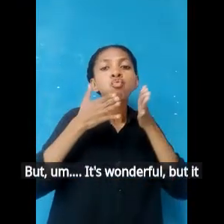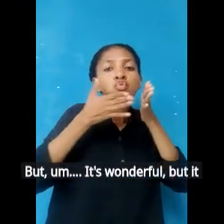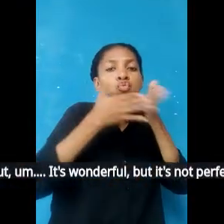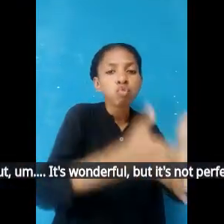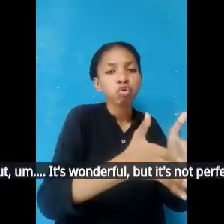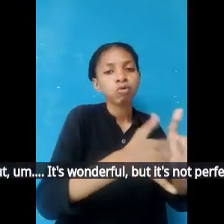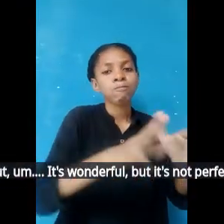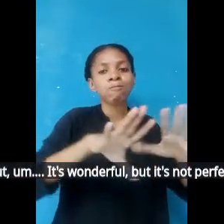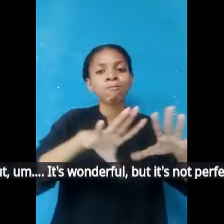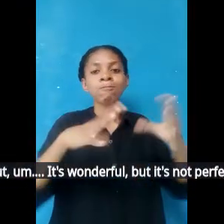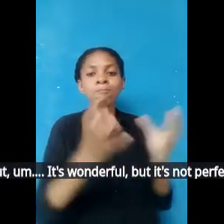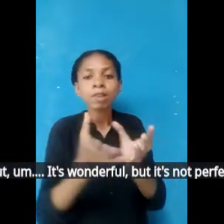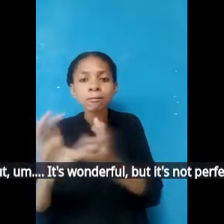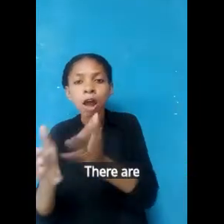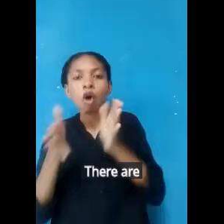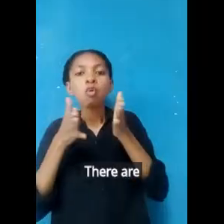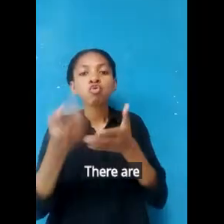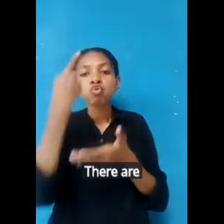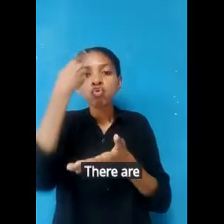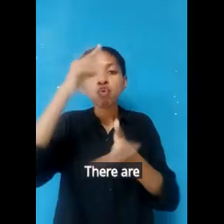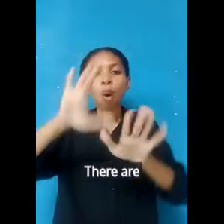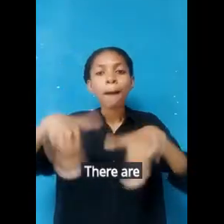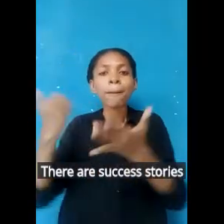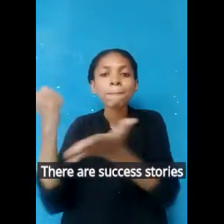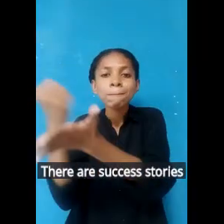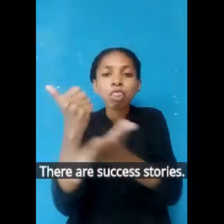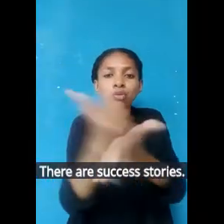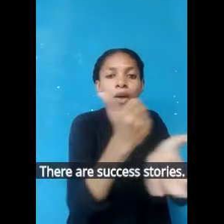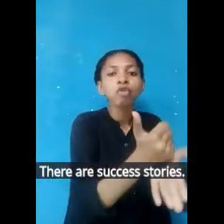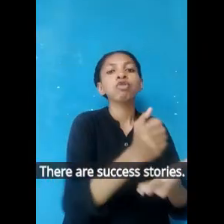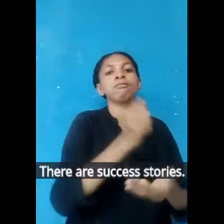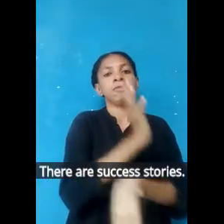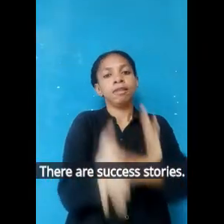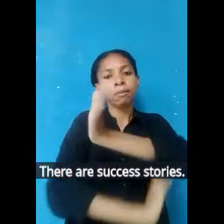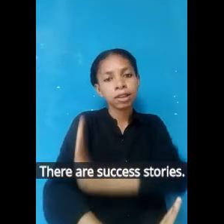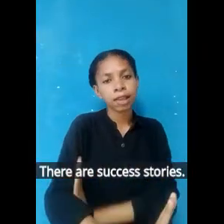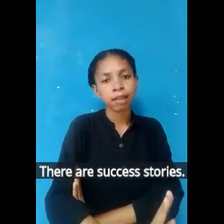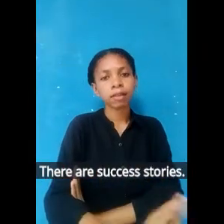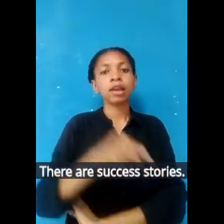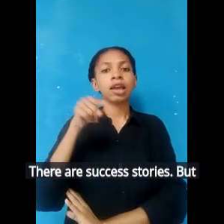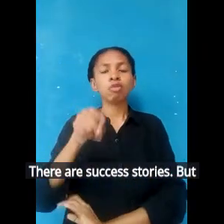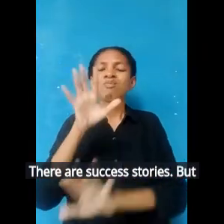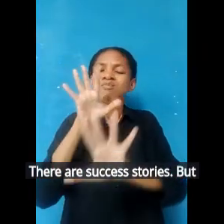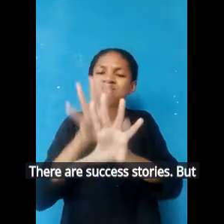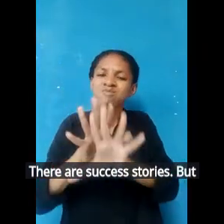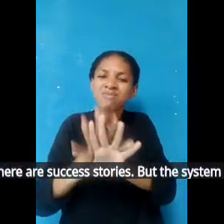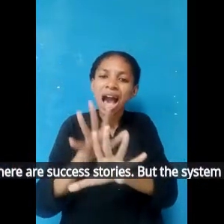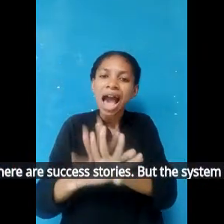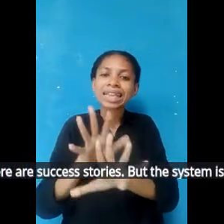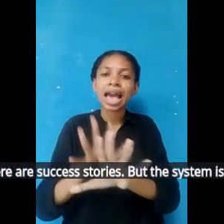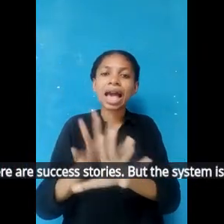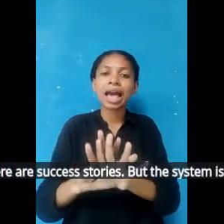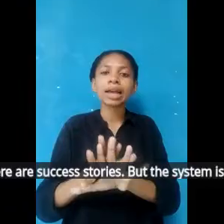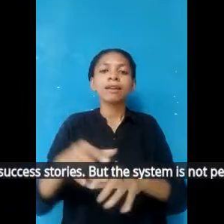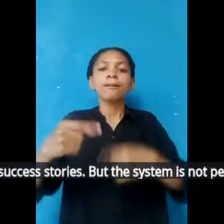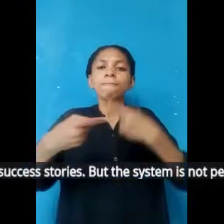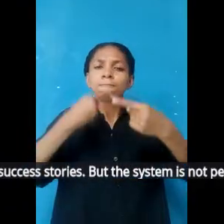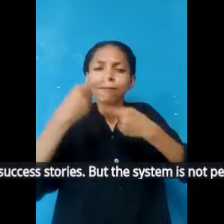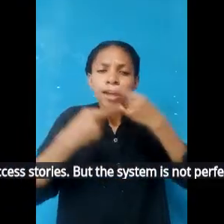perfect. There are success stories, but the system is not perfect even